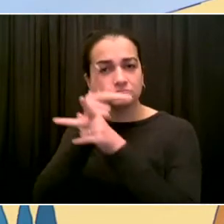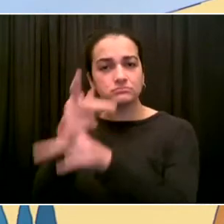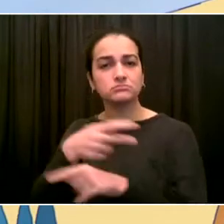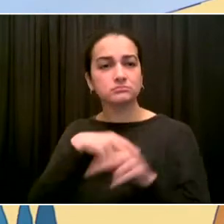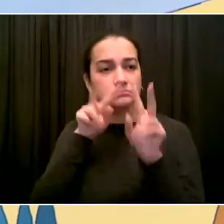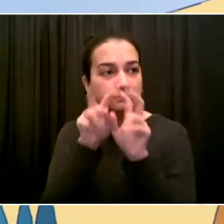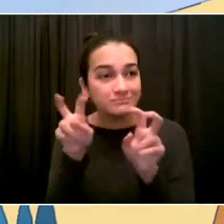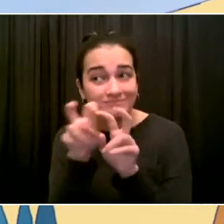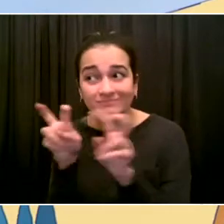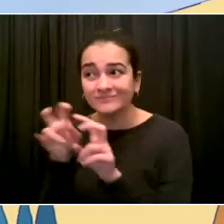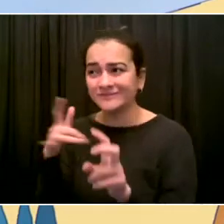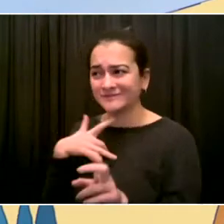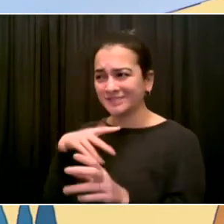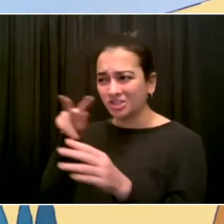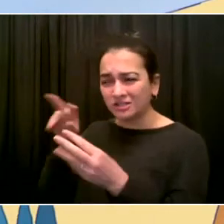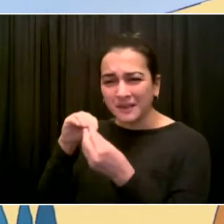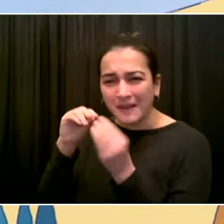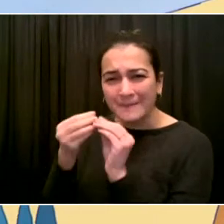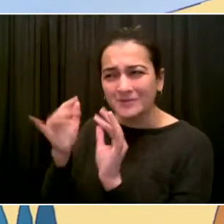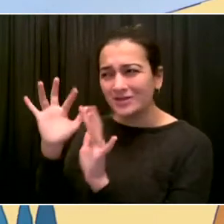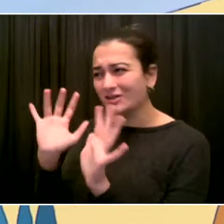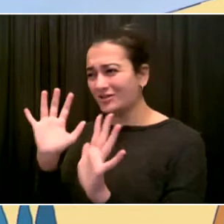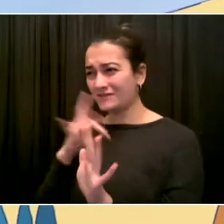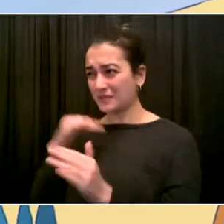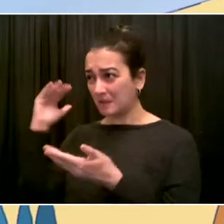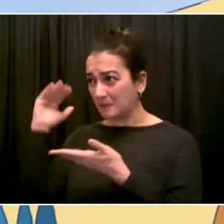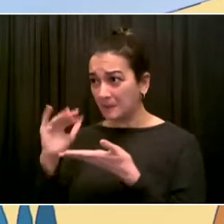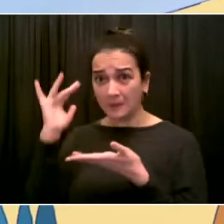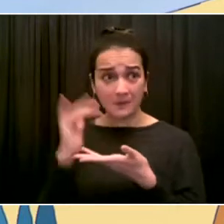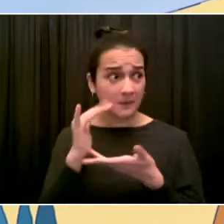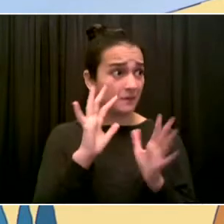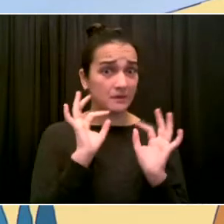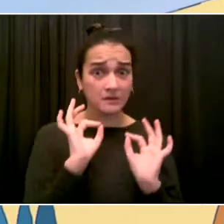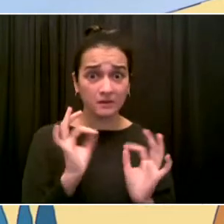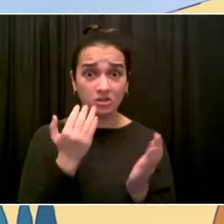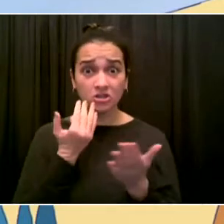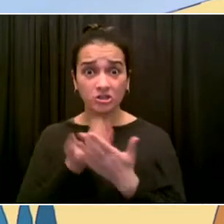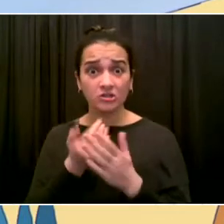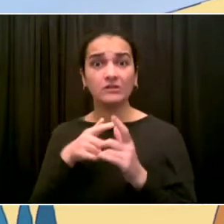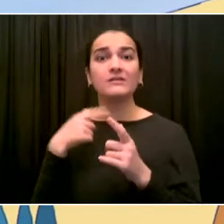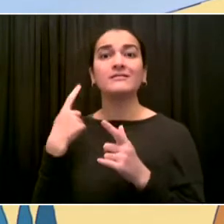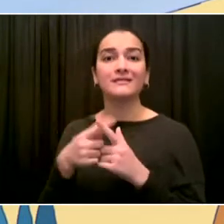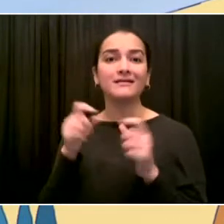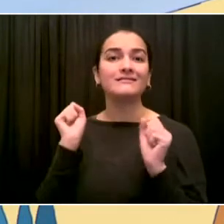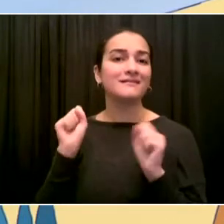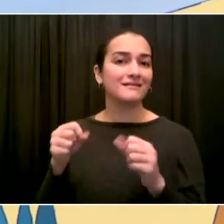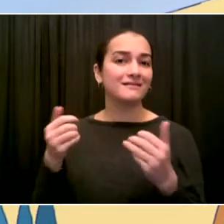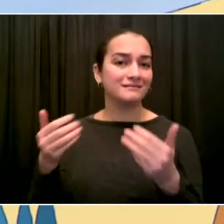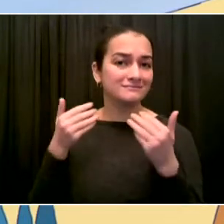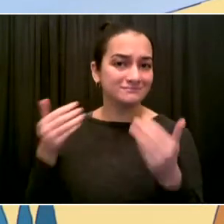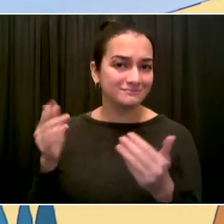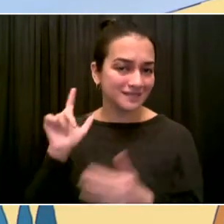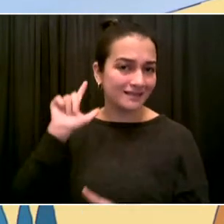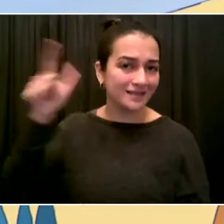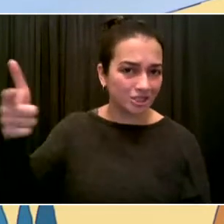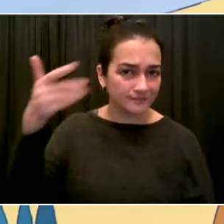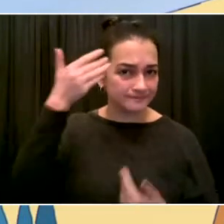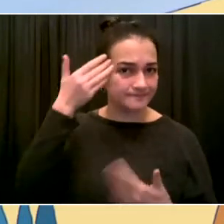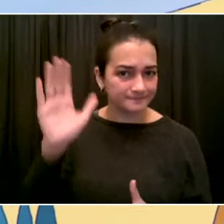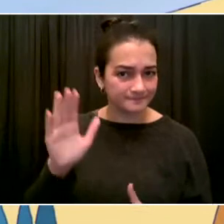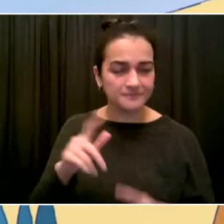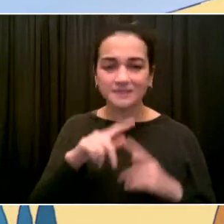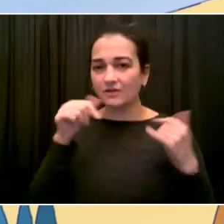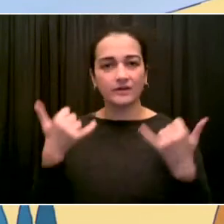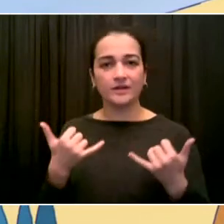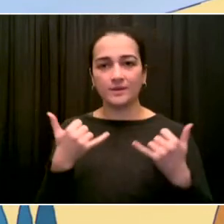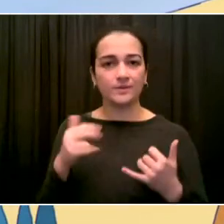safe. Our schools are open. Our kids are all in school. This is a great, great thing for this city, but we have to protect it. So